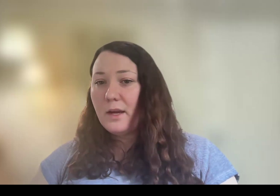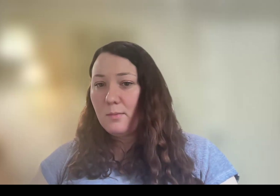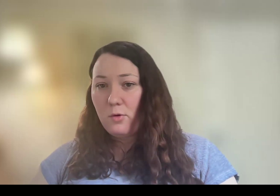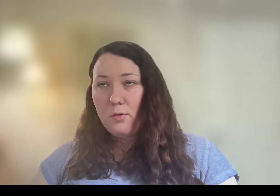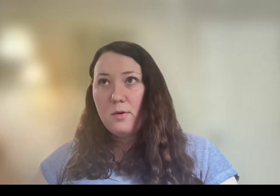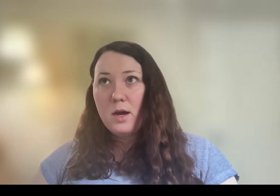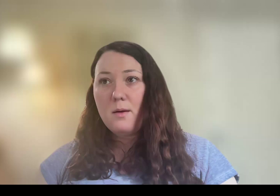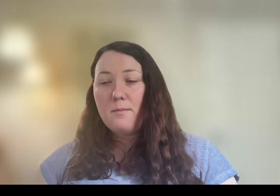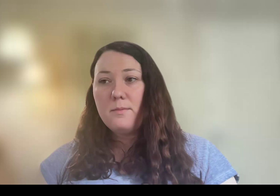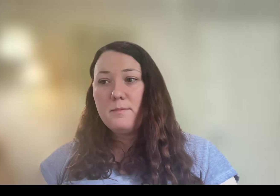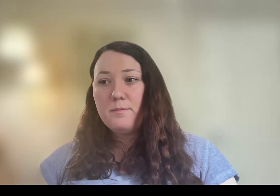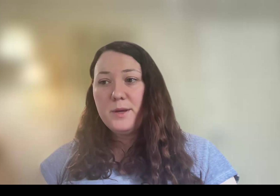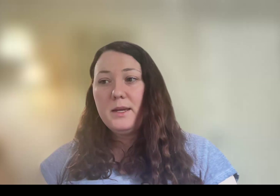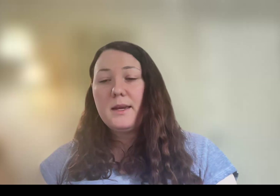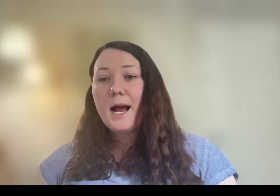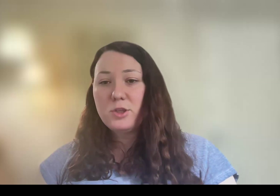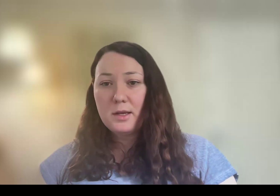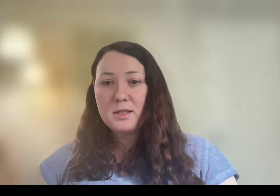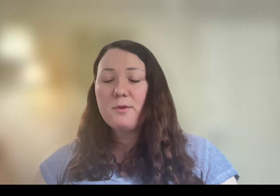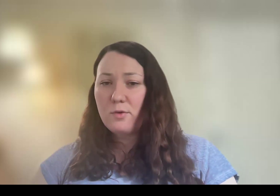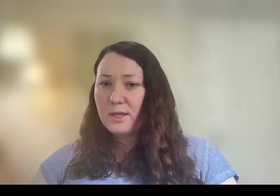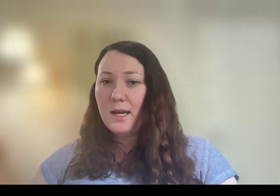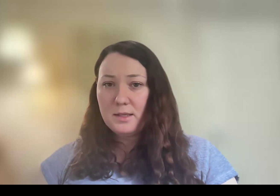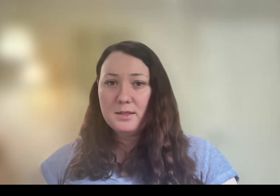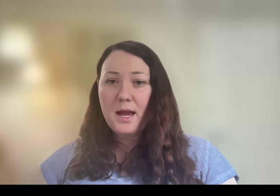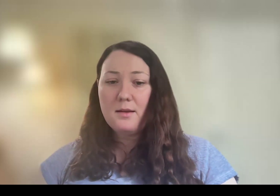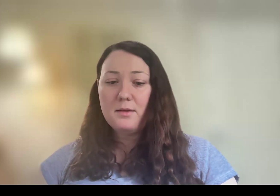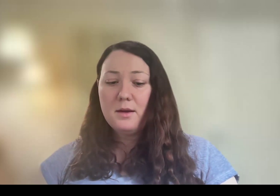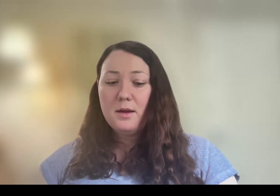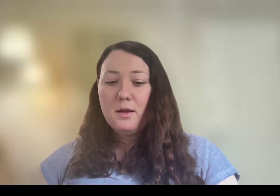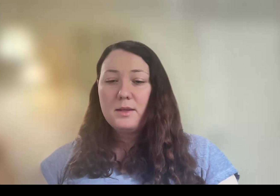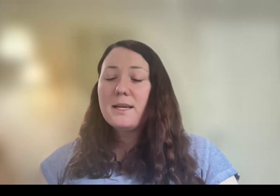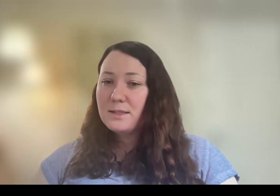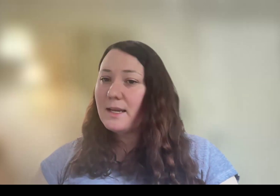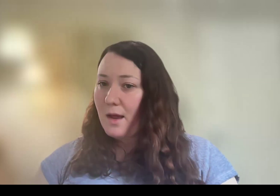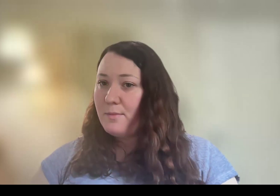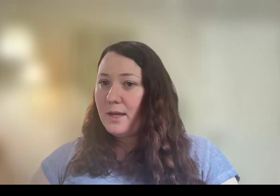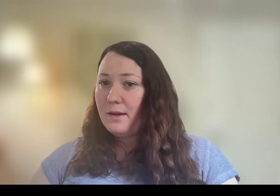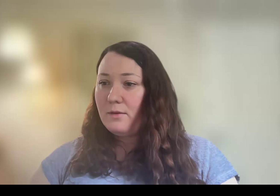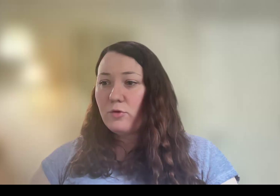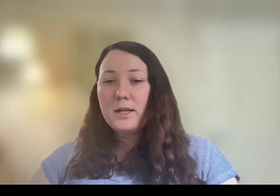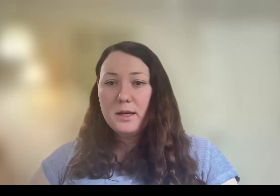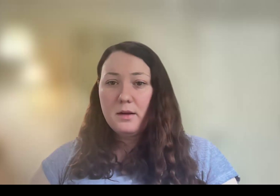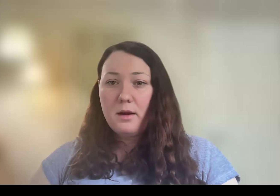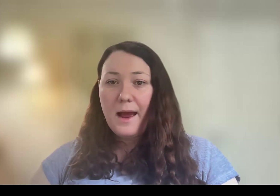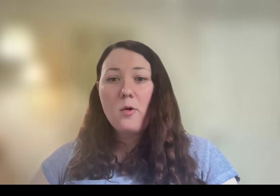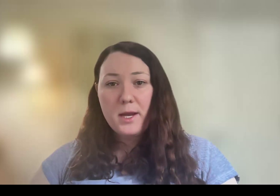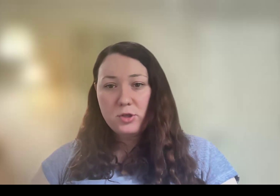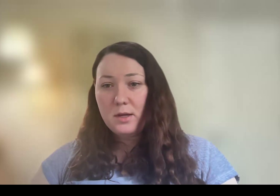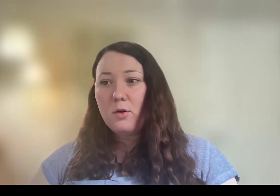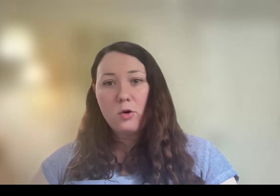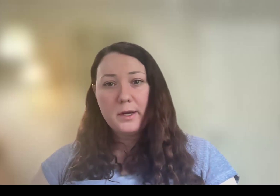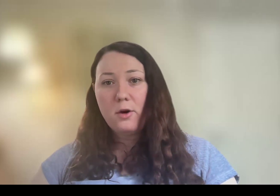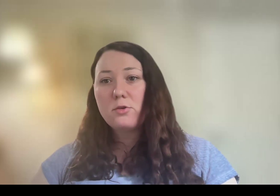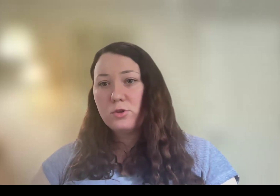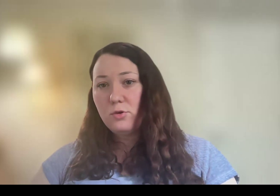are available be catching some of those cases and cases that can be treated